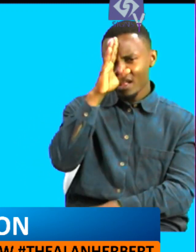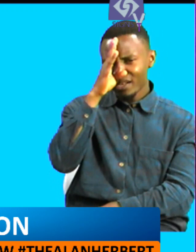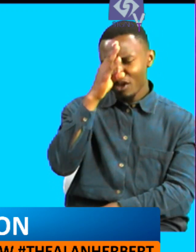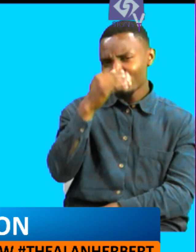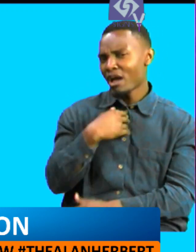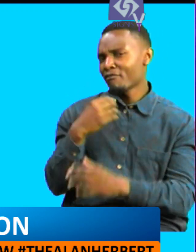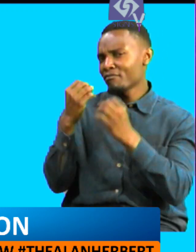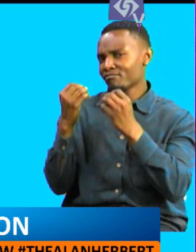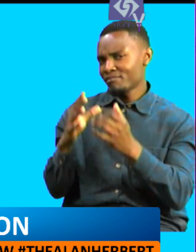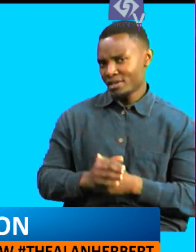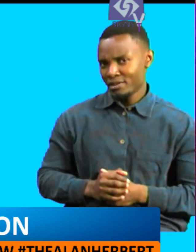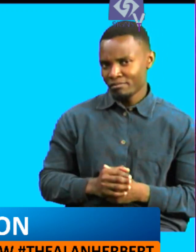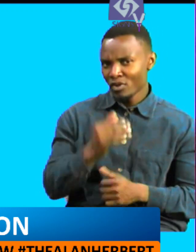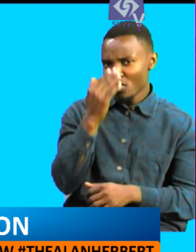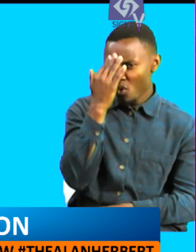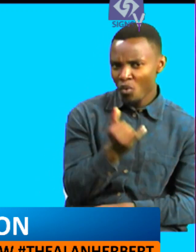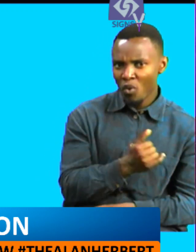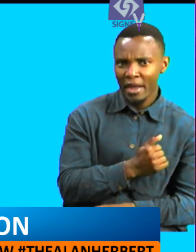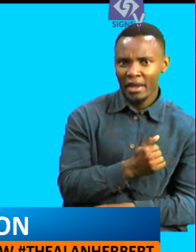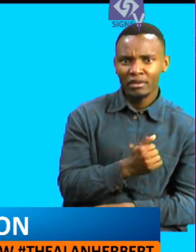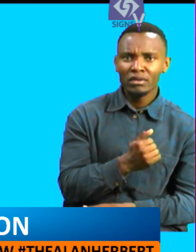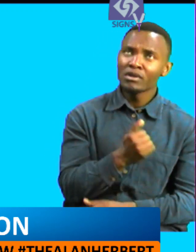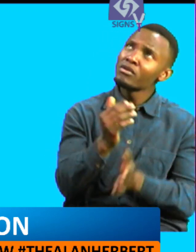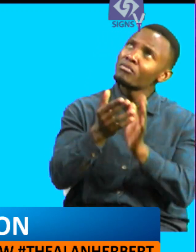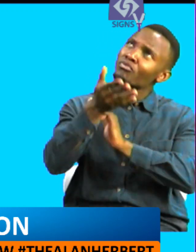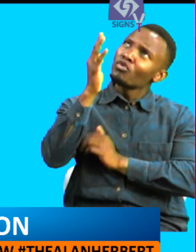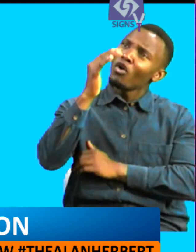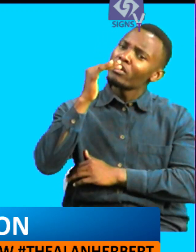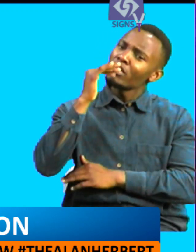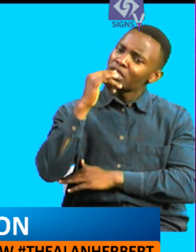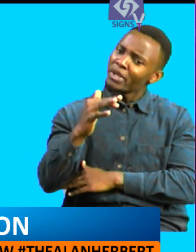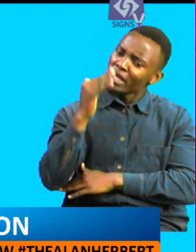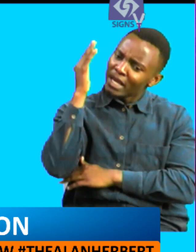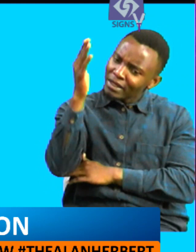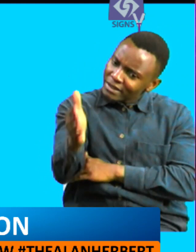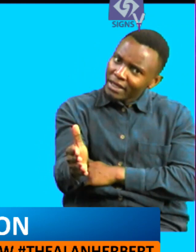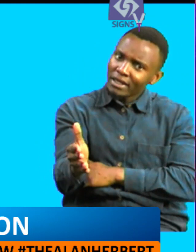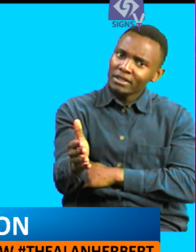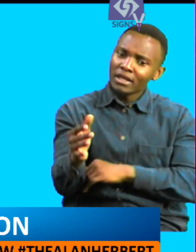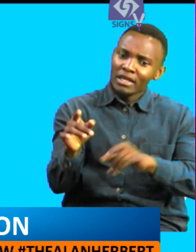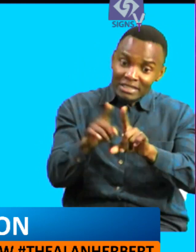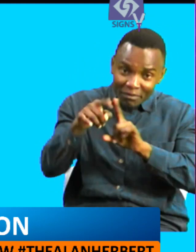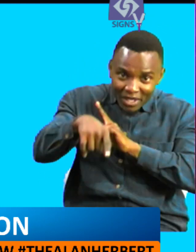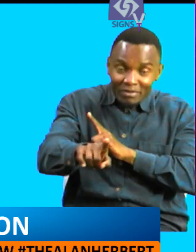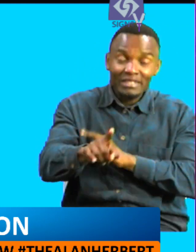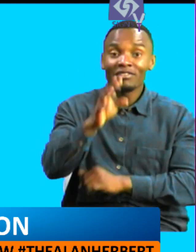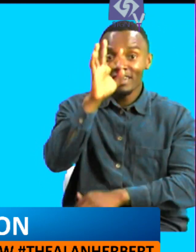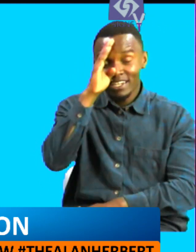doubtful man, because he was being spoken to by God, directly, and he still